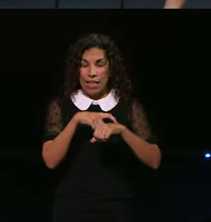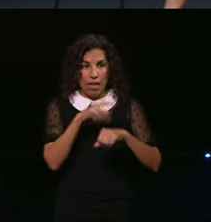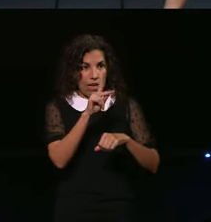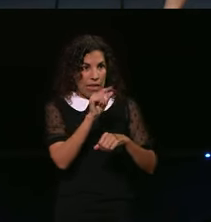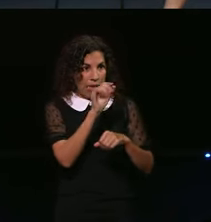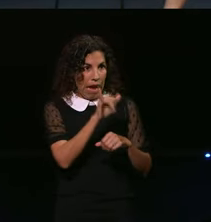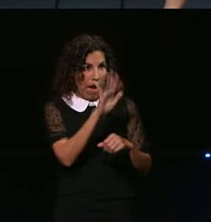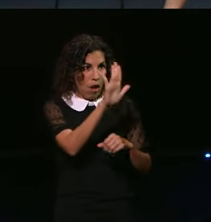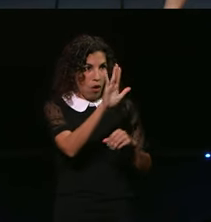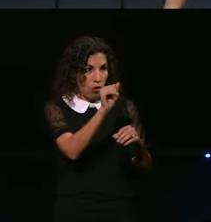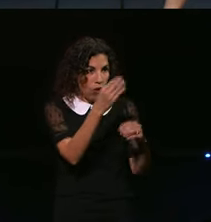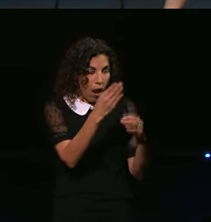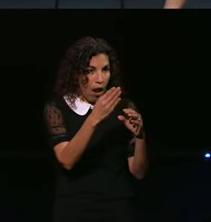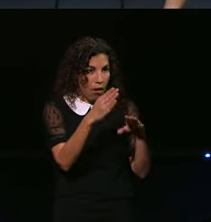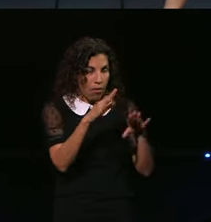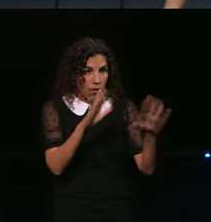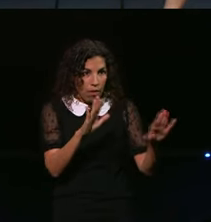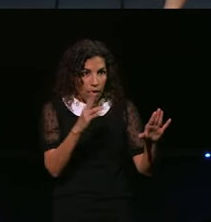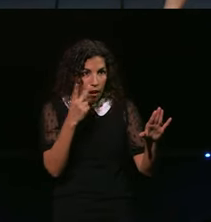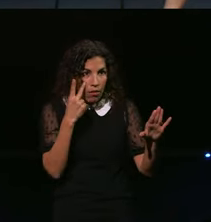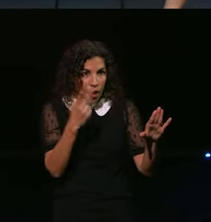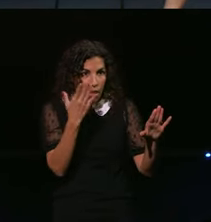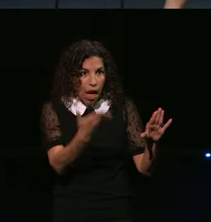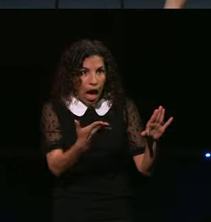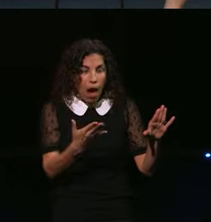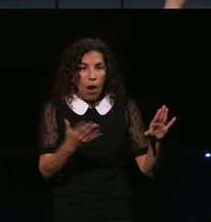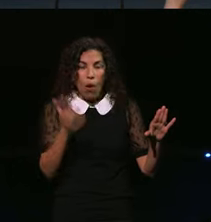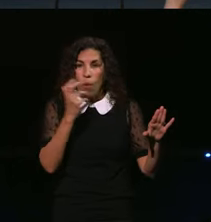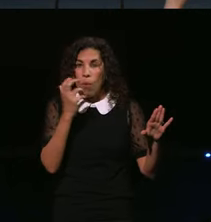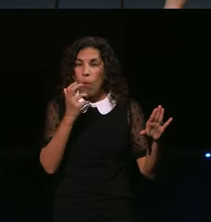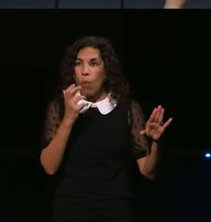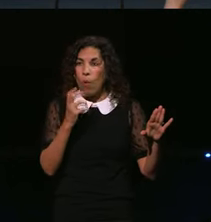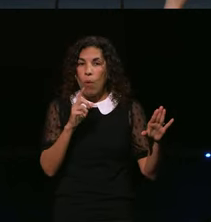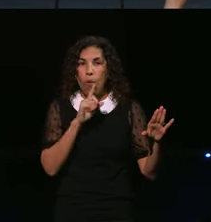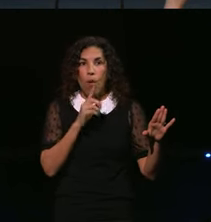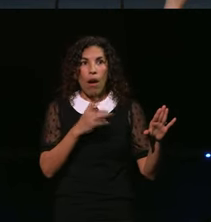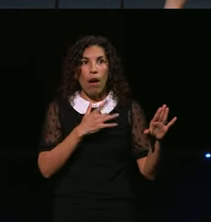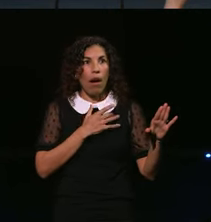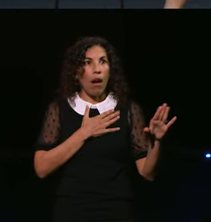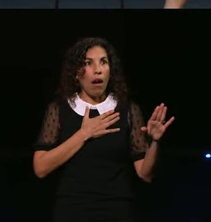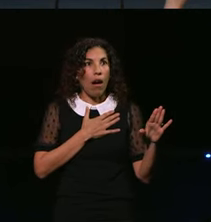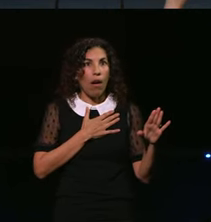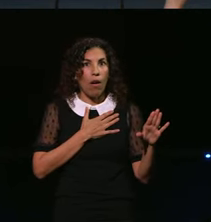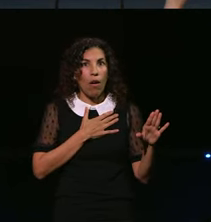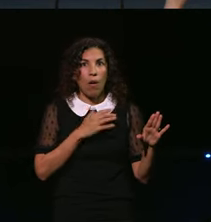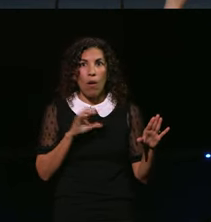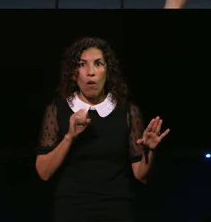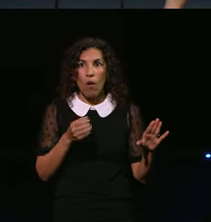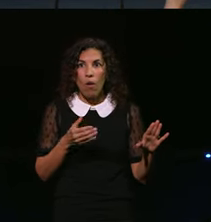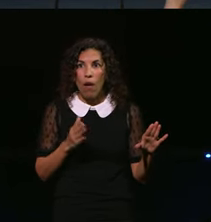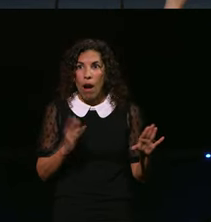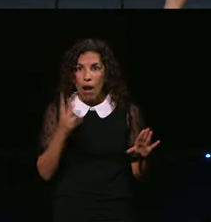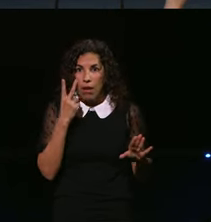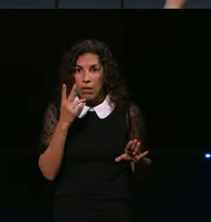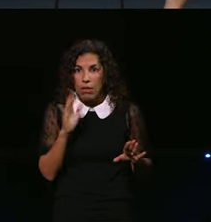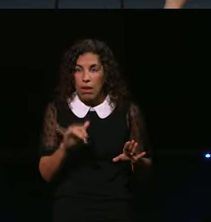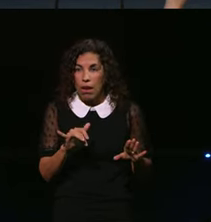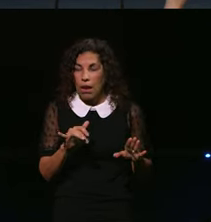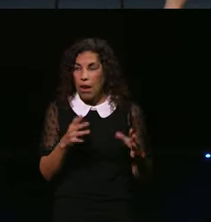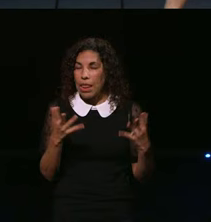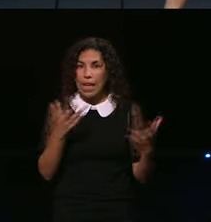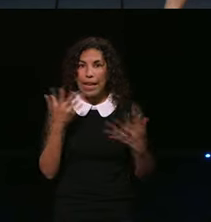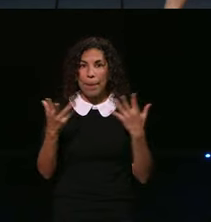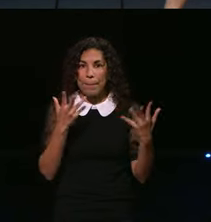Kay's job on Carey Mulligan, and I was thinking, oh God, this is the first time I saw like a lady like